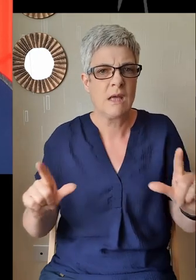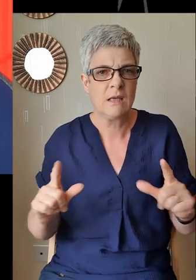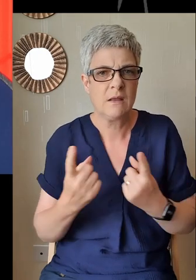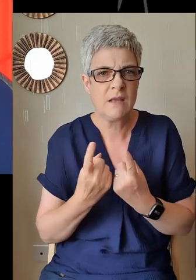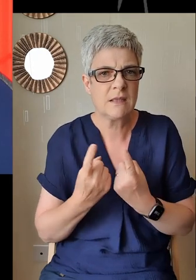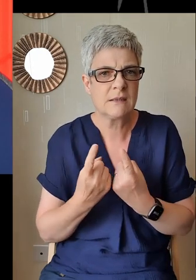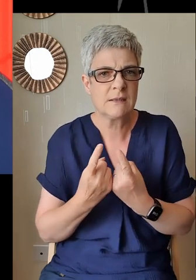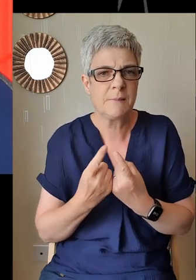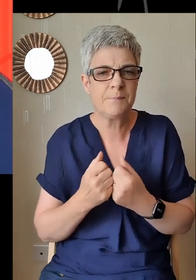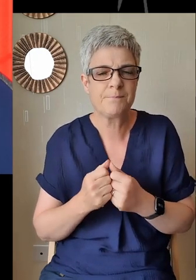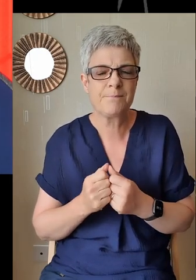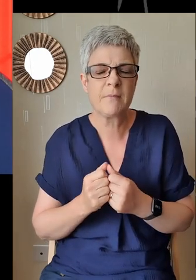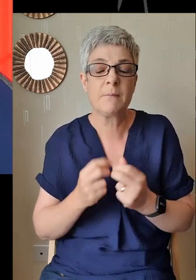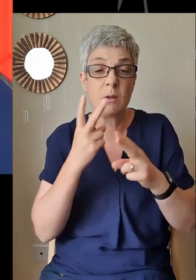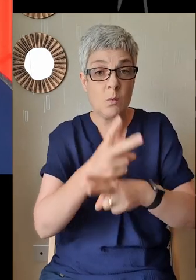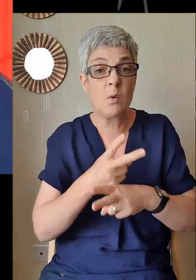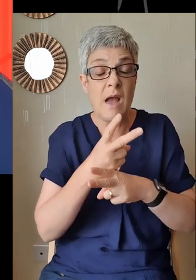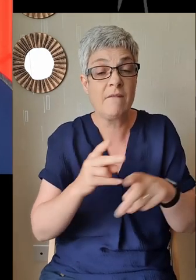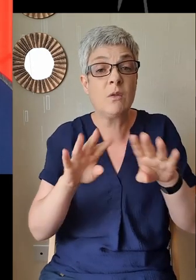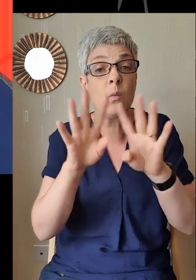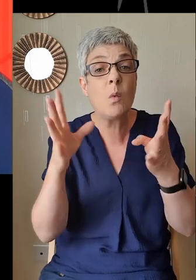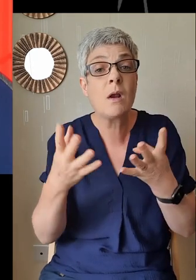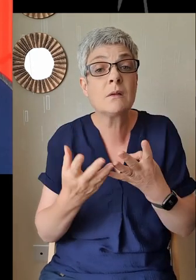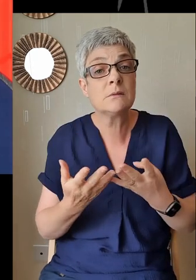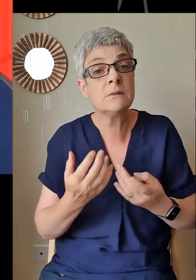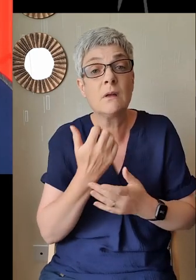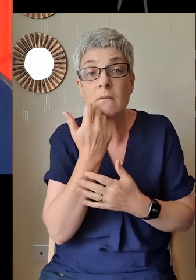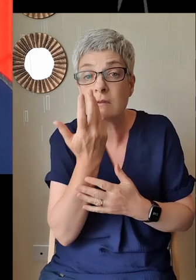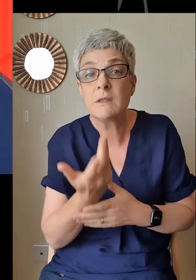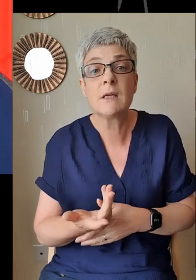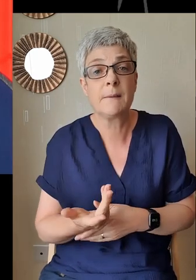and yet who looks after the world day by day.